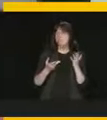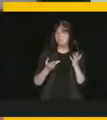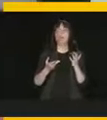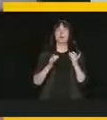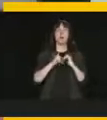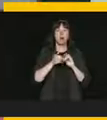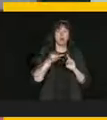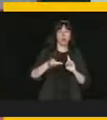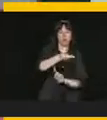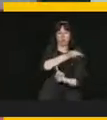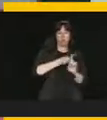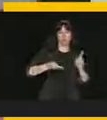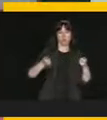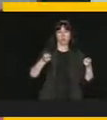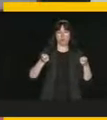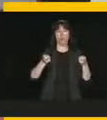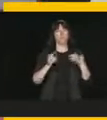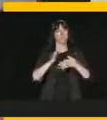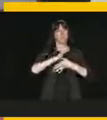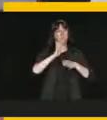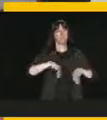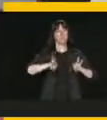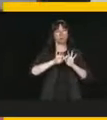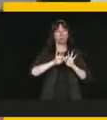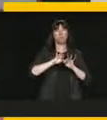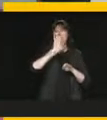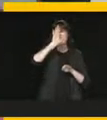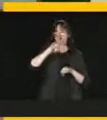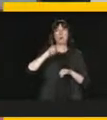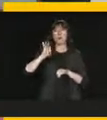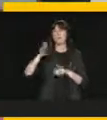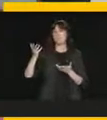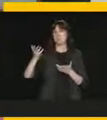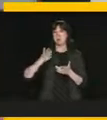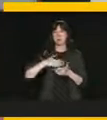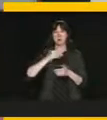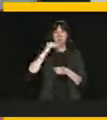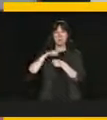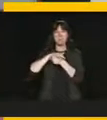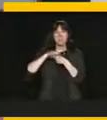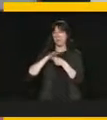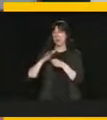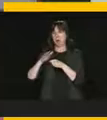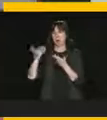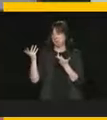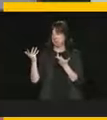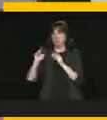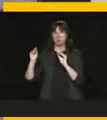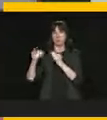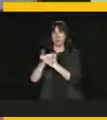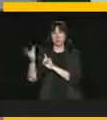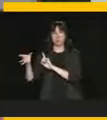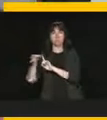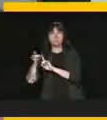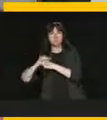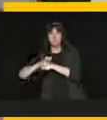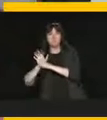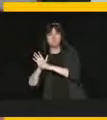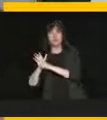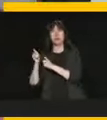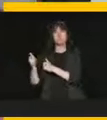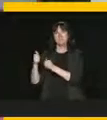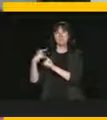transmission is key. You already know that if your neighborhood doesn't have new cases, if your province is flattening the curve, this is a good sign